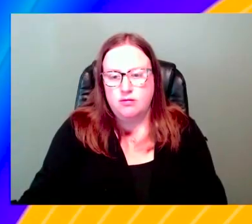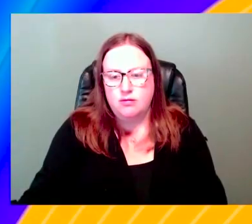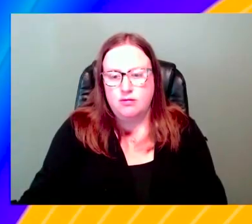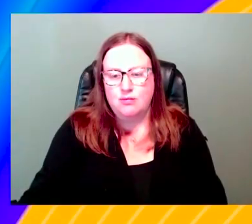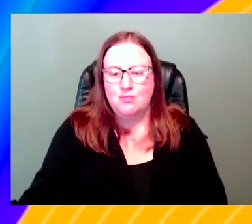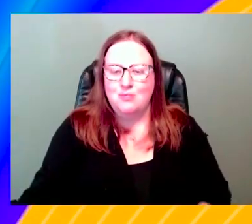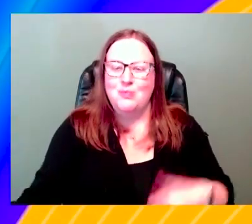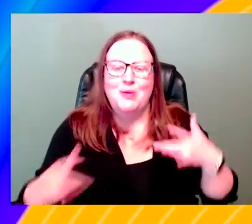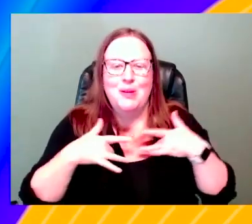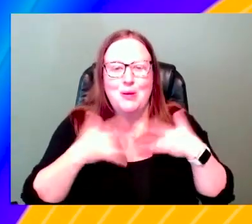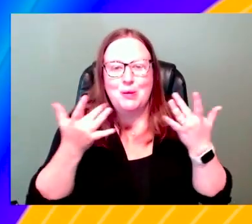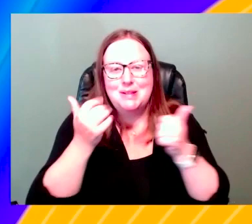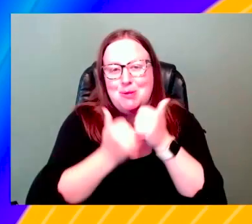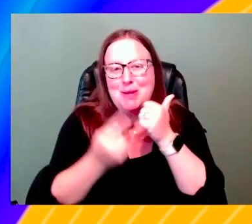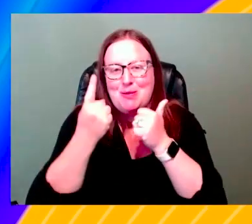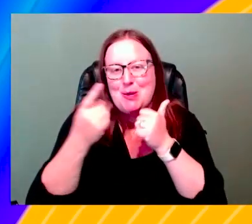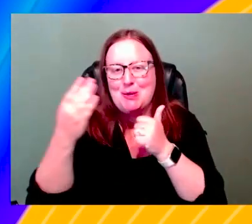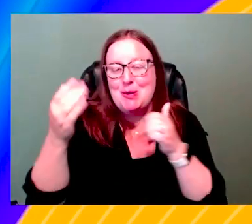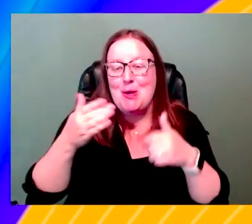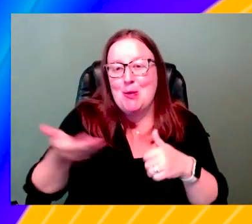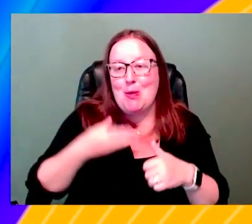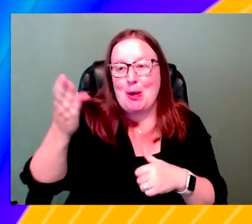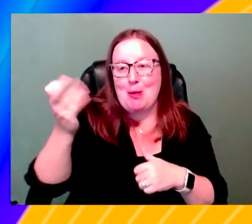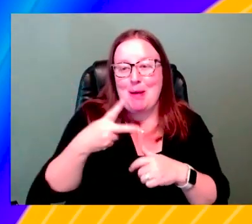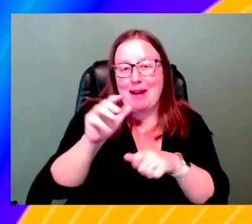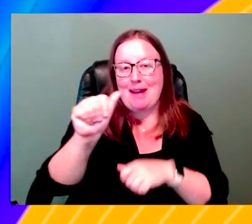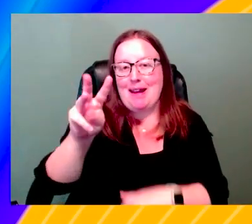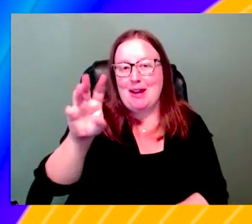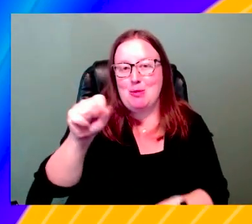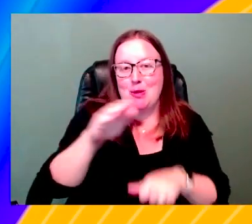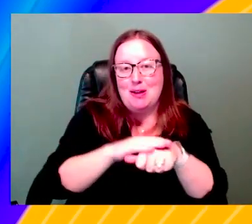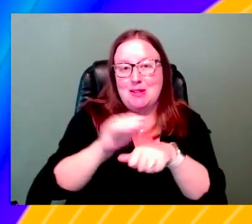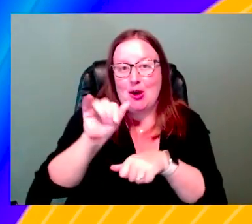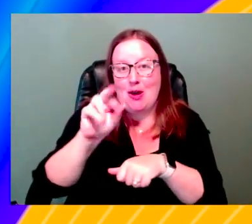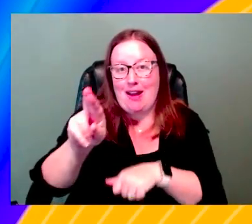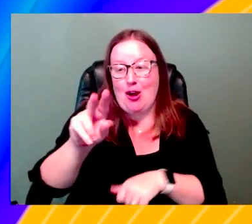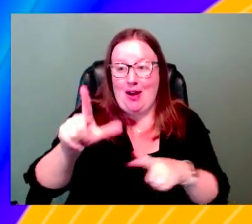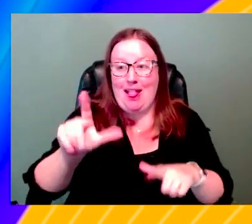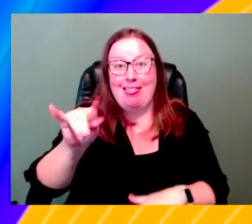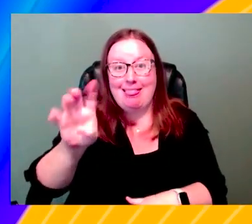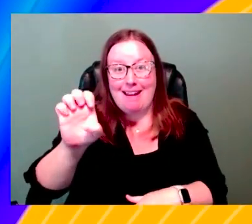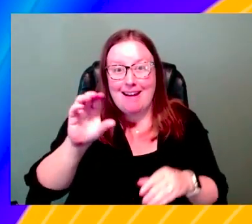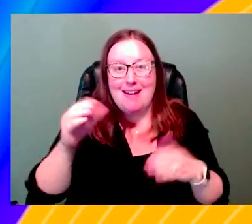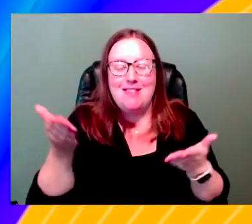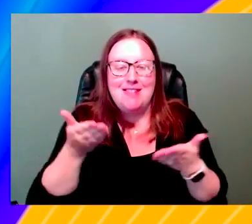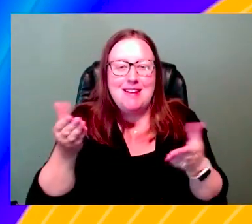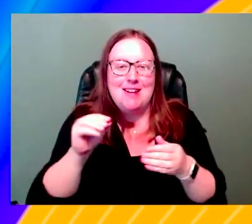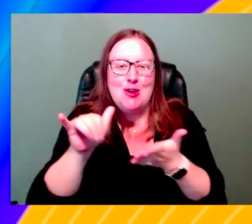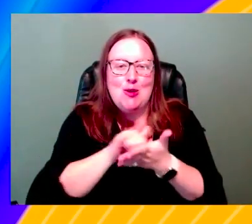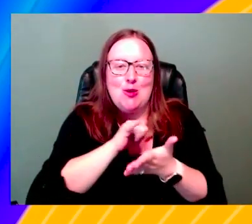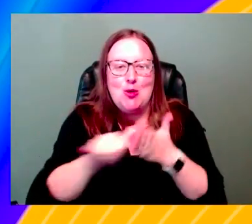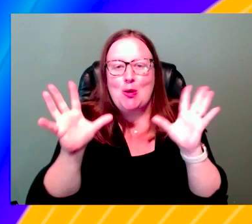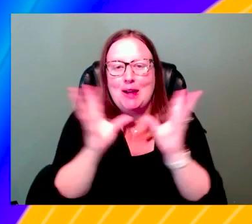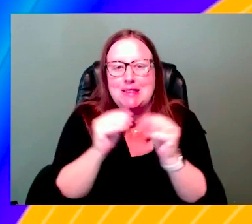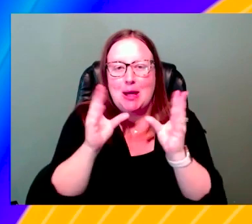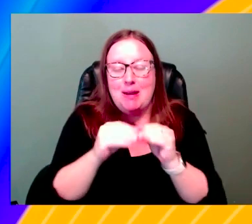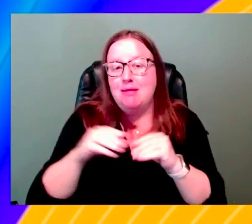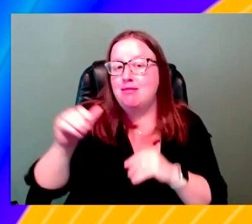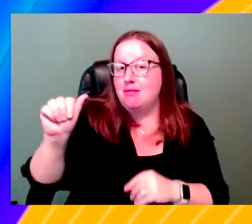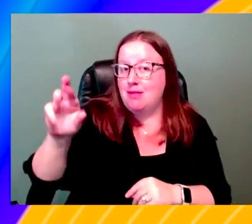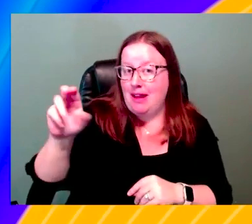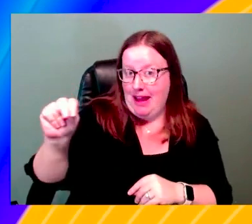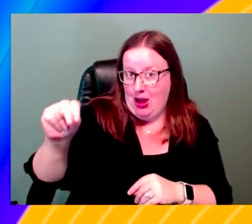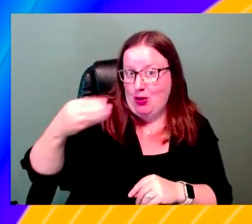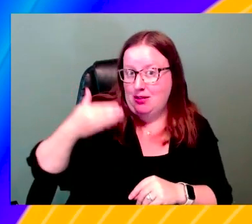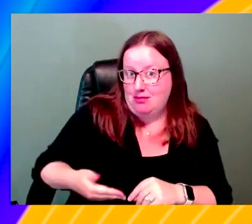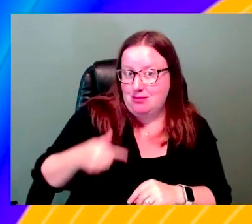everyone. Welcome back to AWS On Air, live at the New York Summit. My name is Aaron Hunter. I'm a technical trainer on the AWS Training